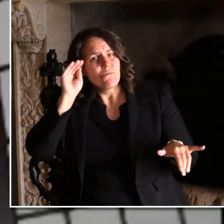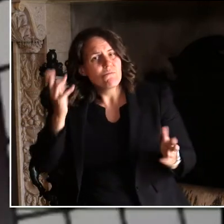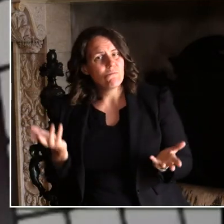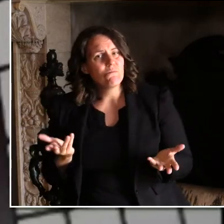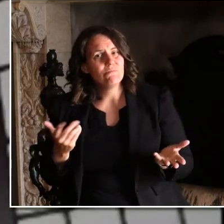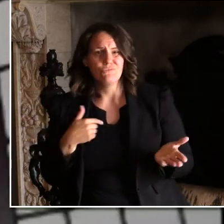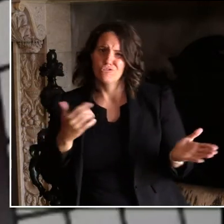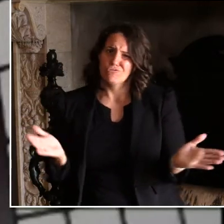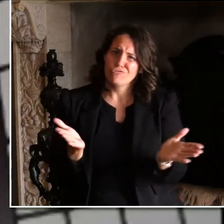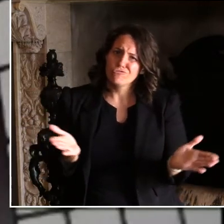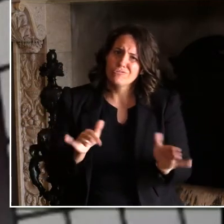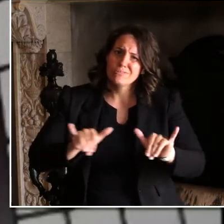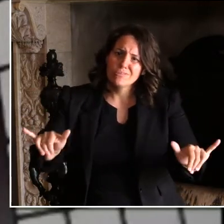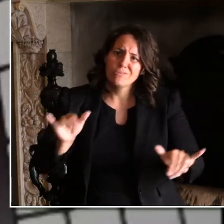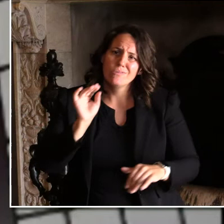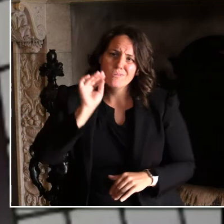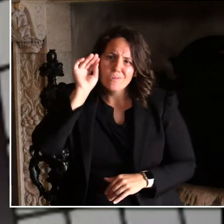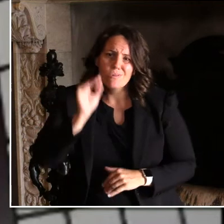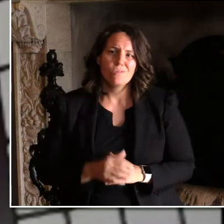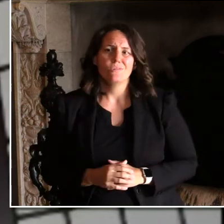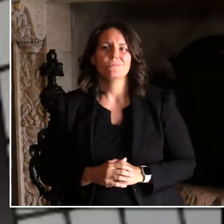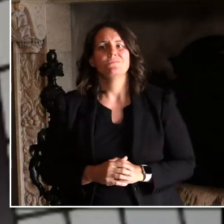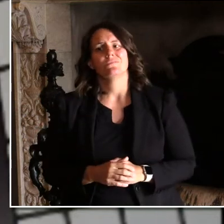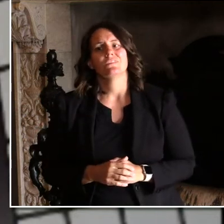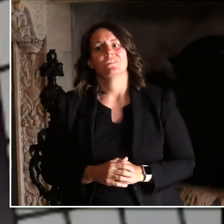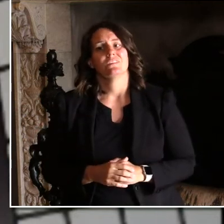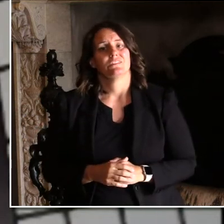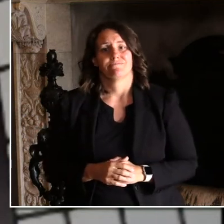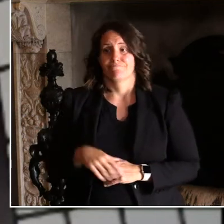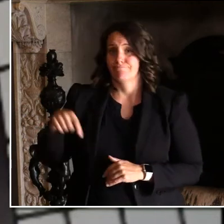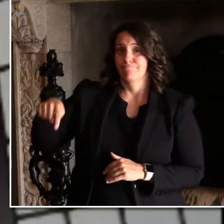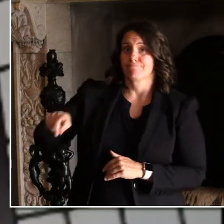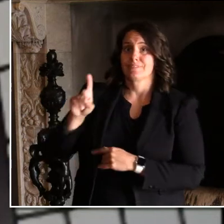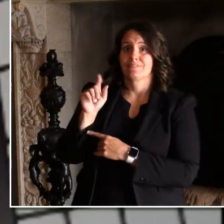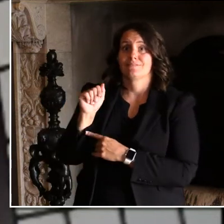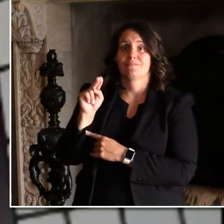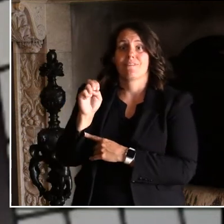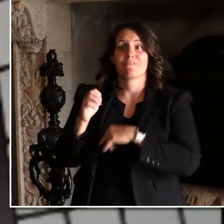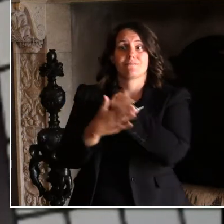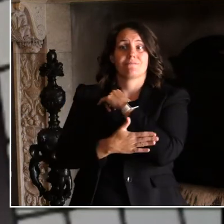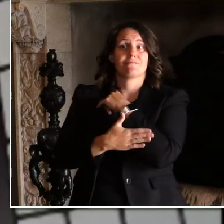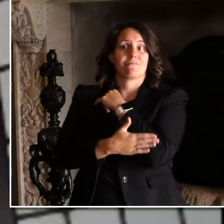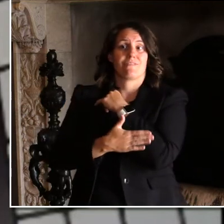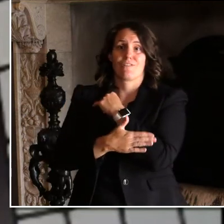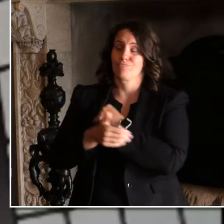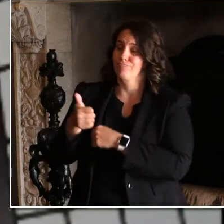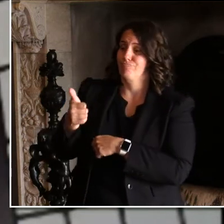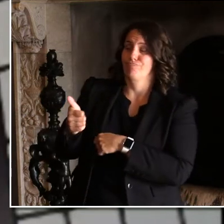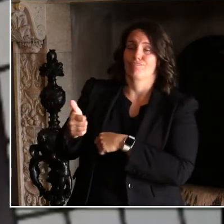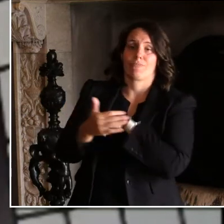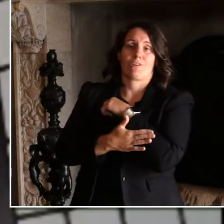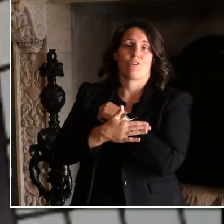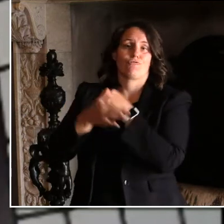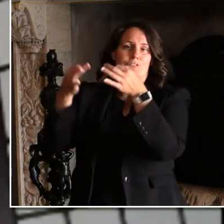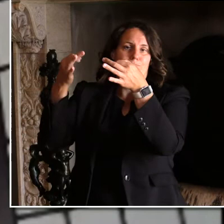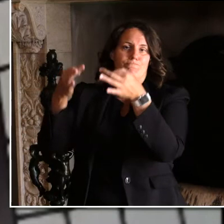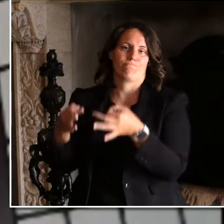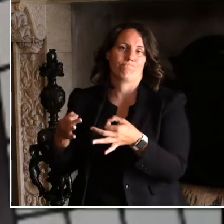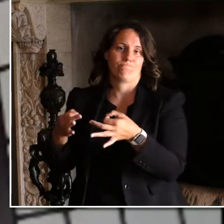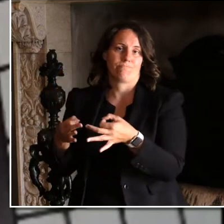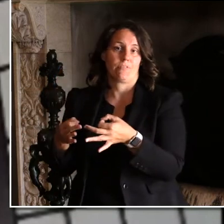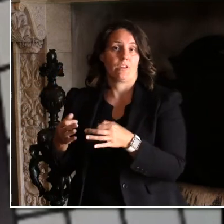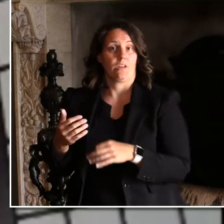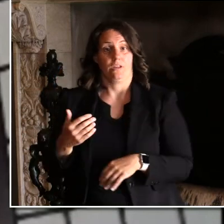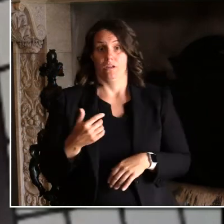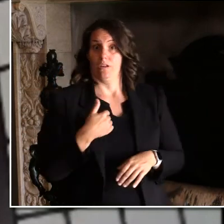put forth specifically, but certainly stand by the recommendation to encourage people to wear that face